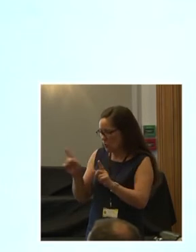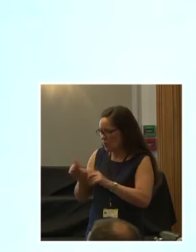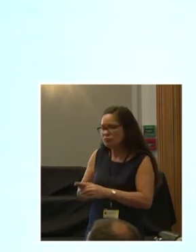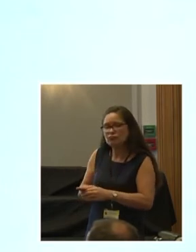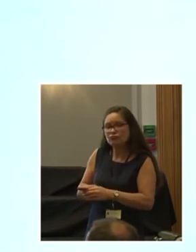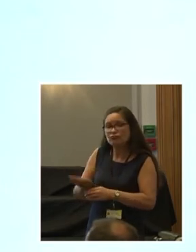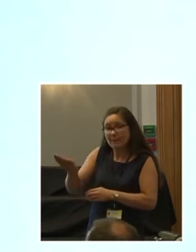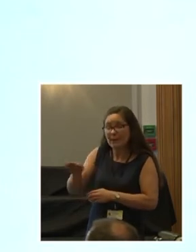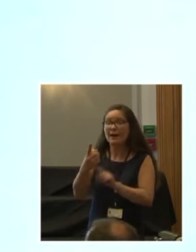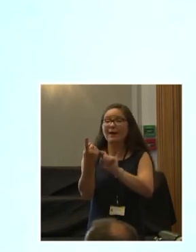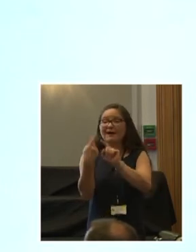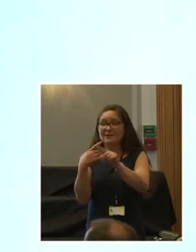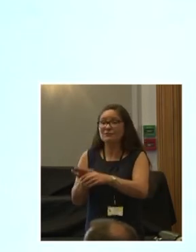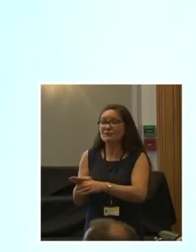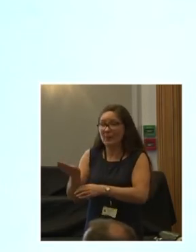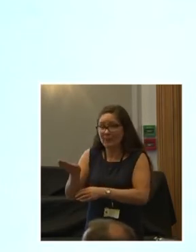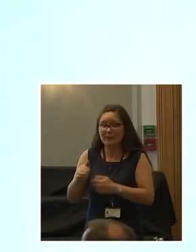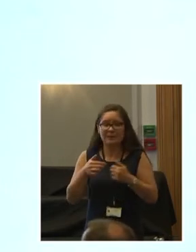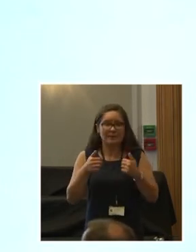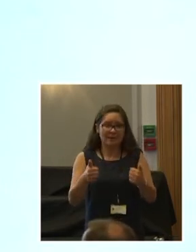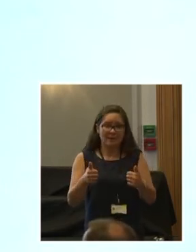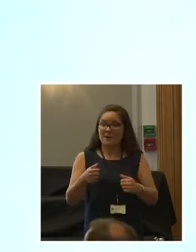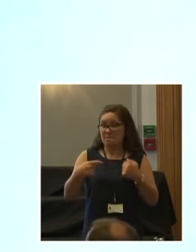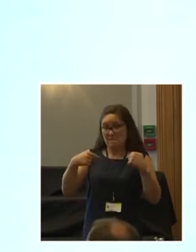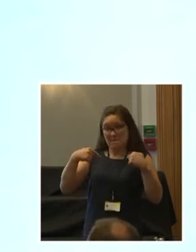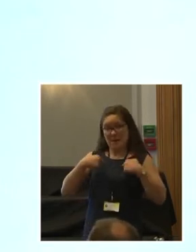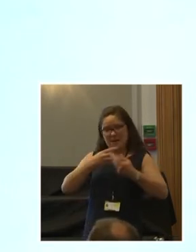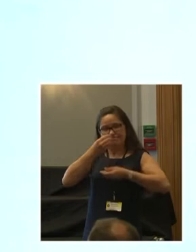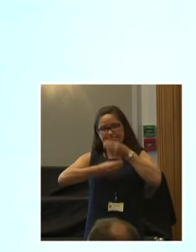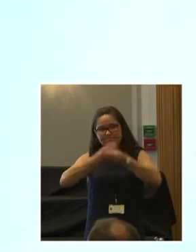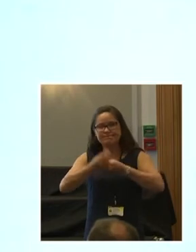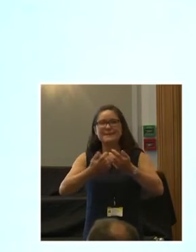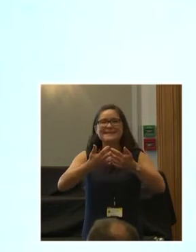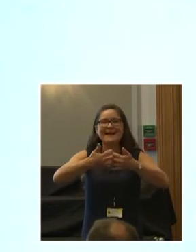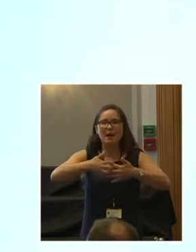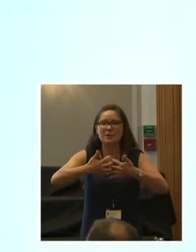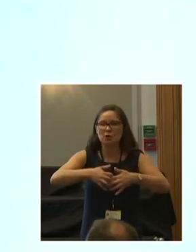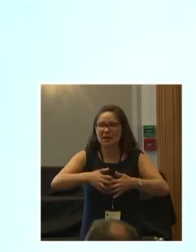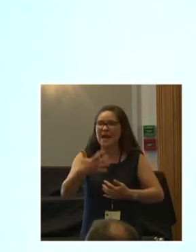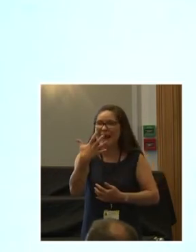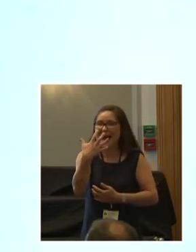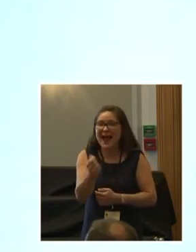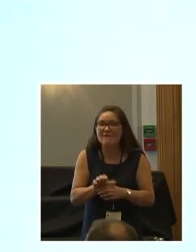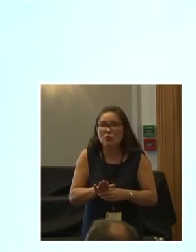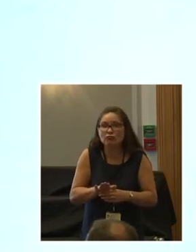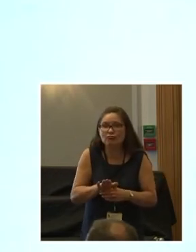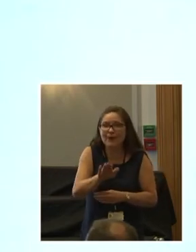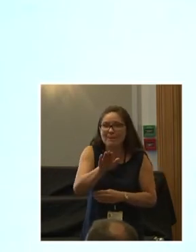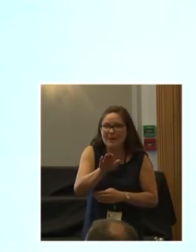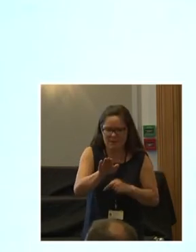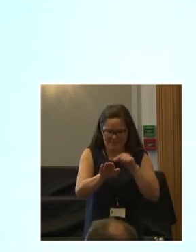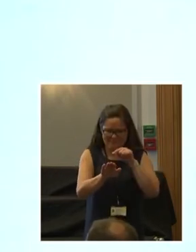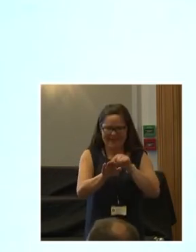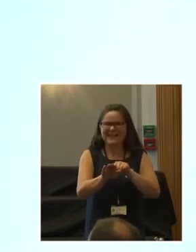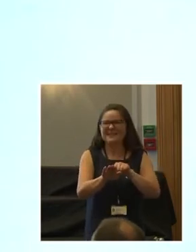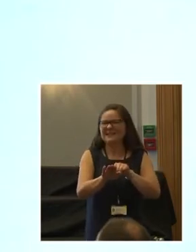ramp. Now what I'm going to talk about from technology standpoint is we have a ramp as well, and that's our accessibility. And that's what I'm